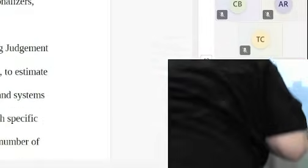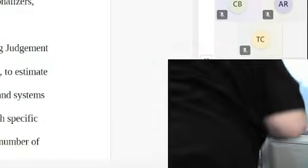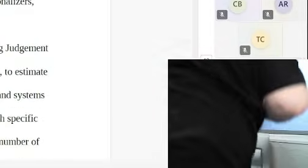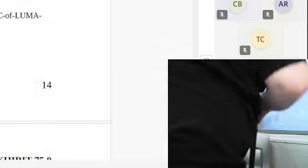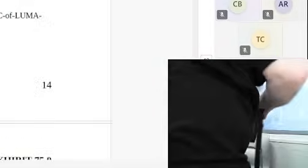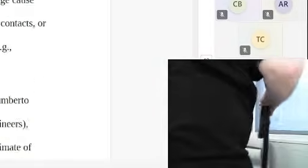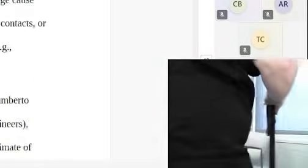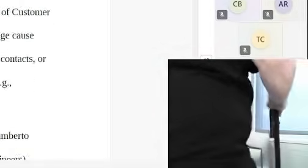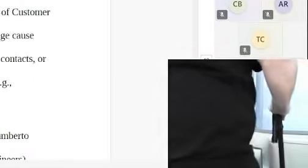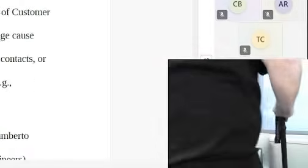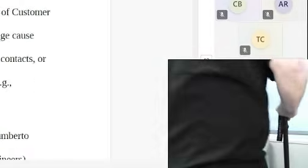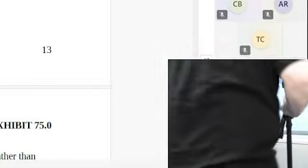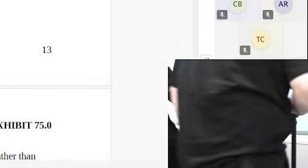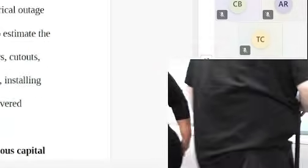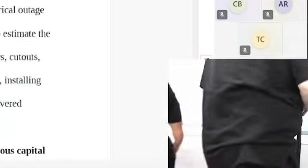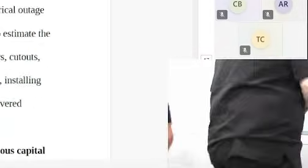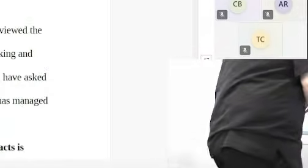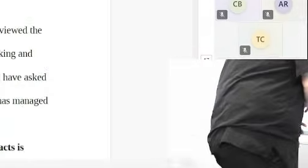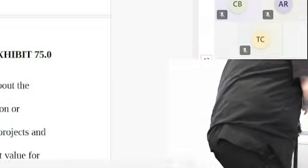top.